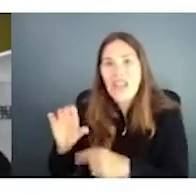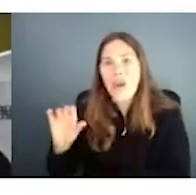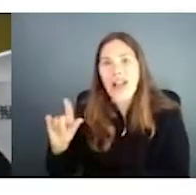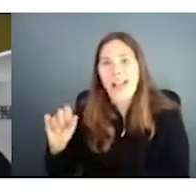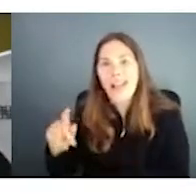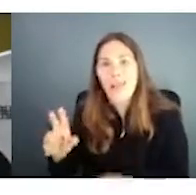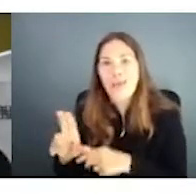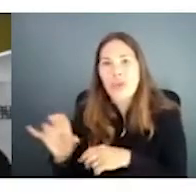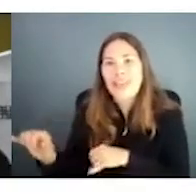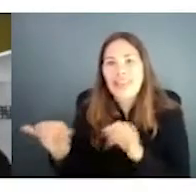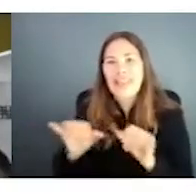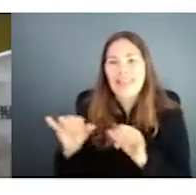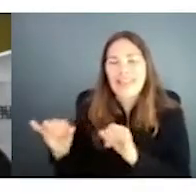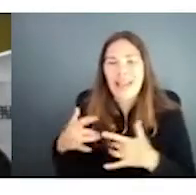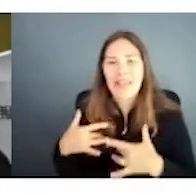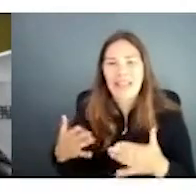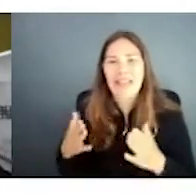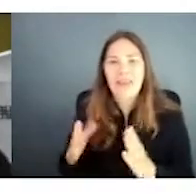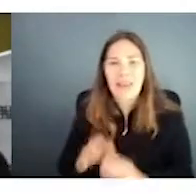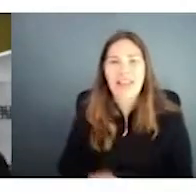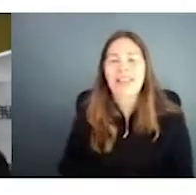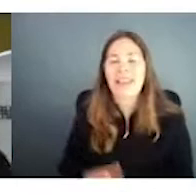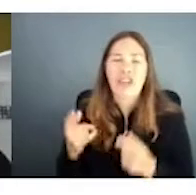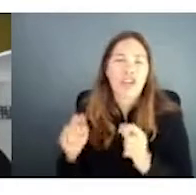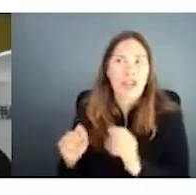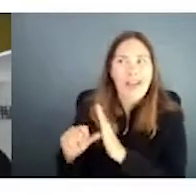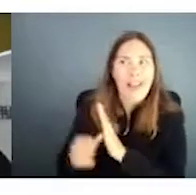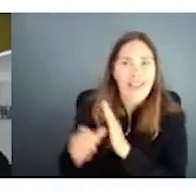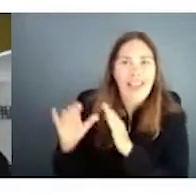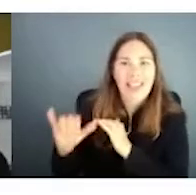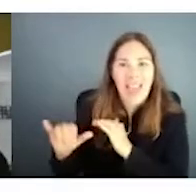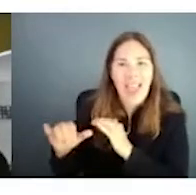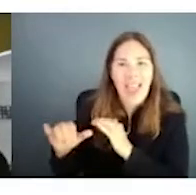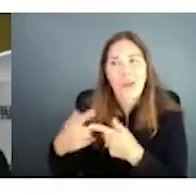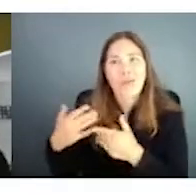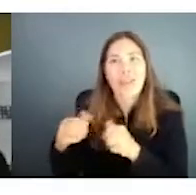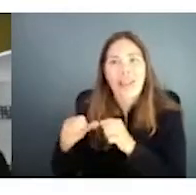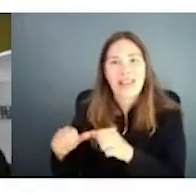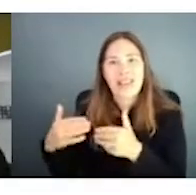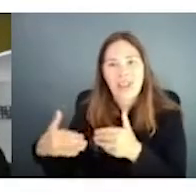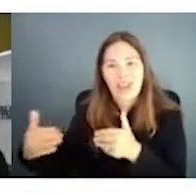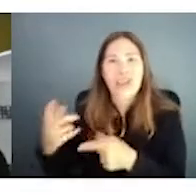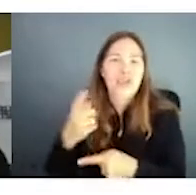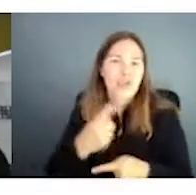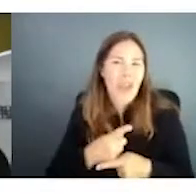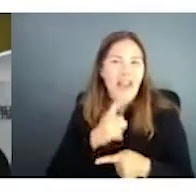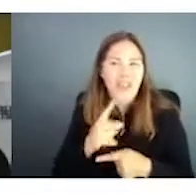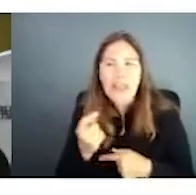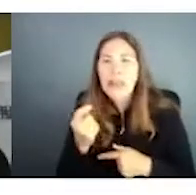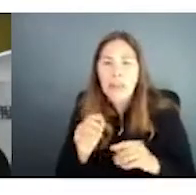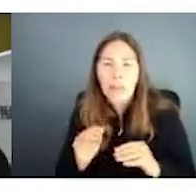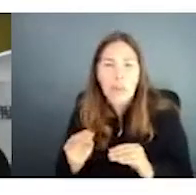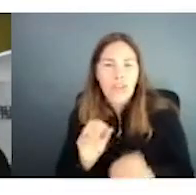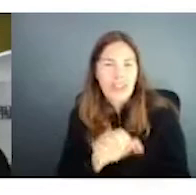same techniques. So I try to stress that as we continue on, right? Subtle movements. Yep.